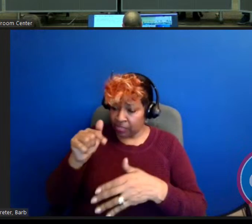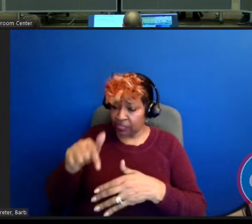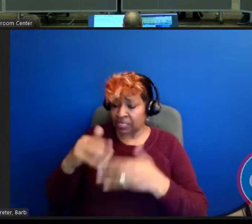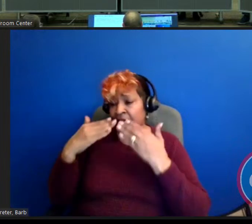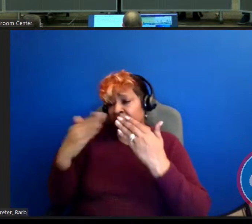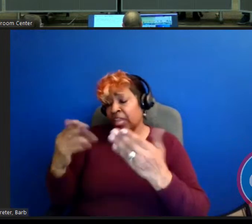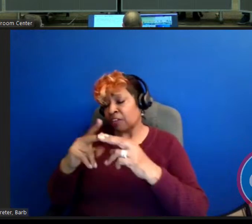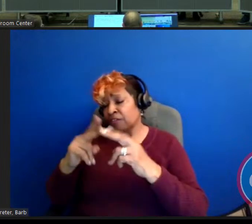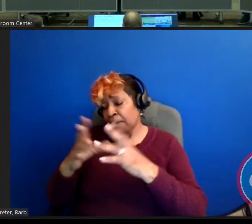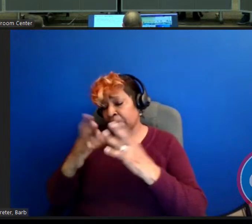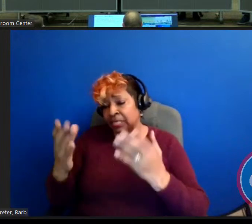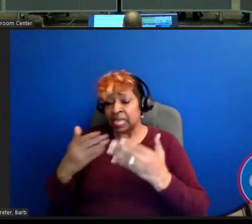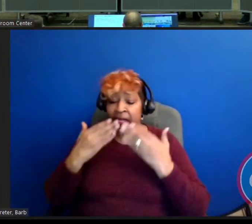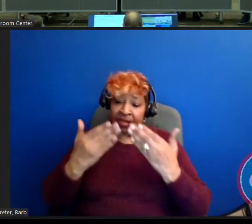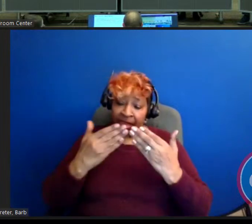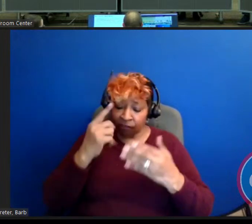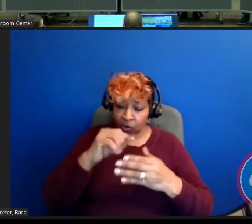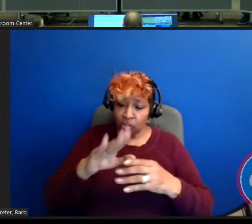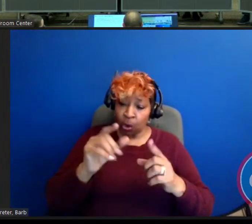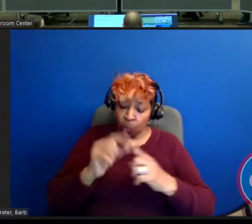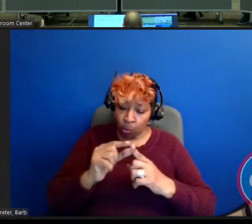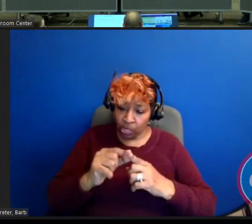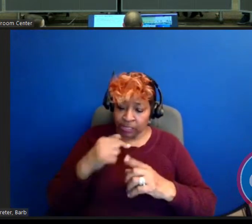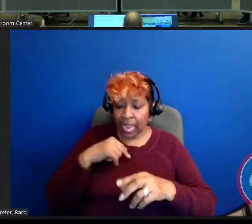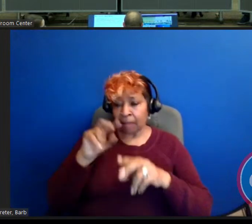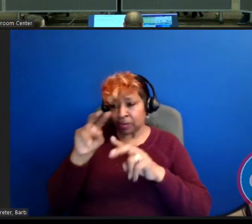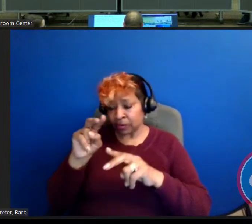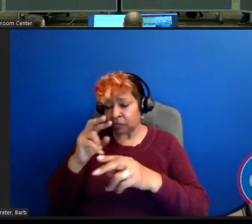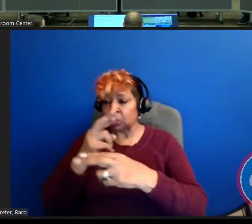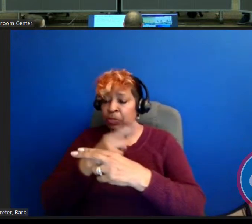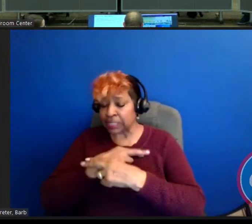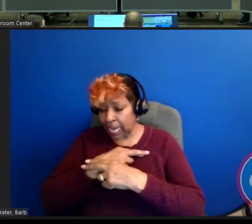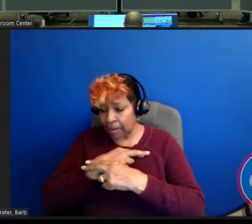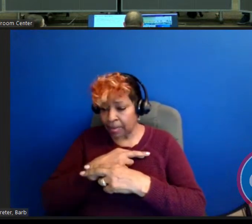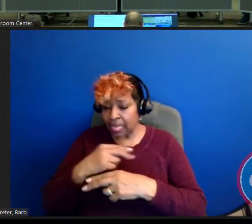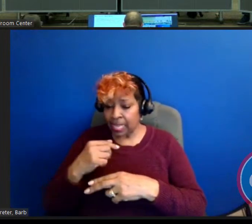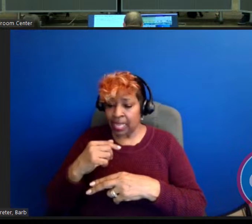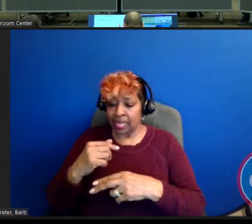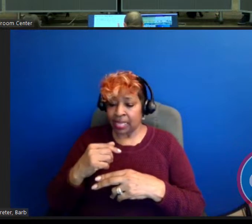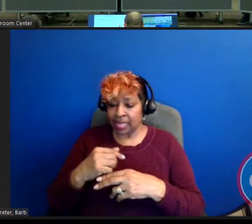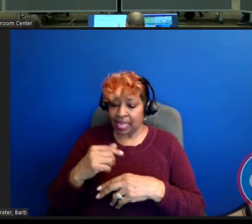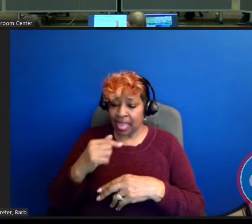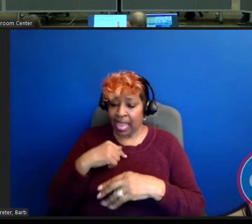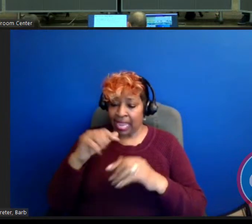much. Good. Thank you. Thank you for your words. I am looking forward to retirement. I can ride the bus more.